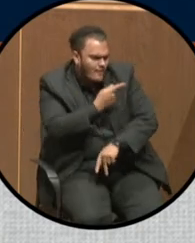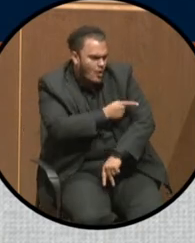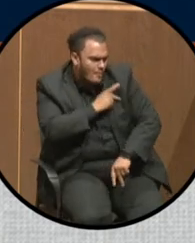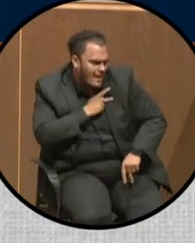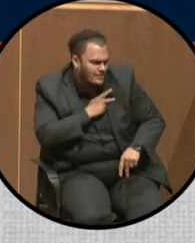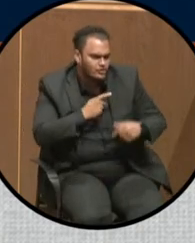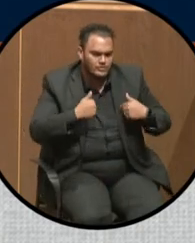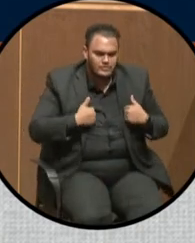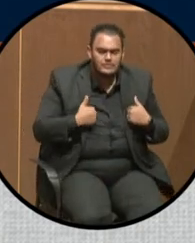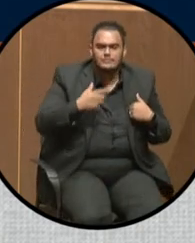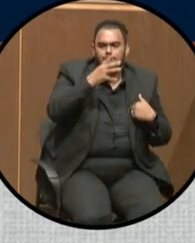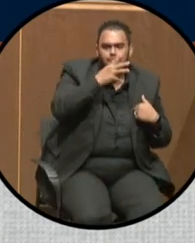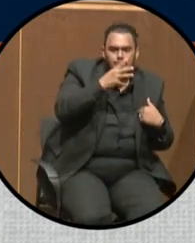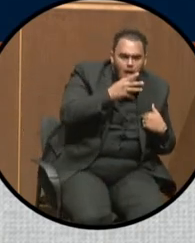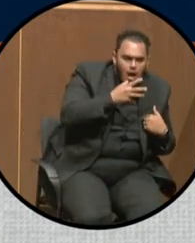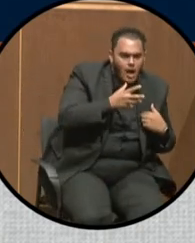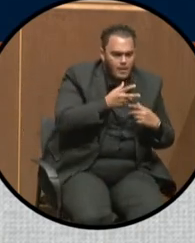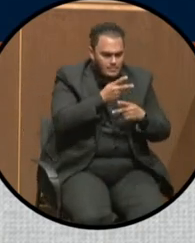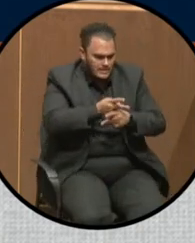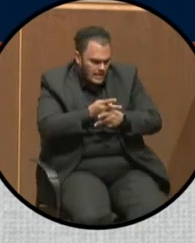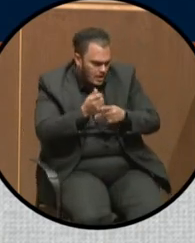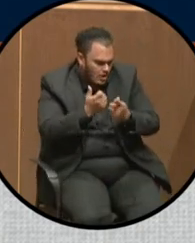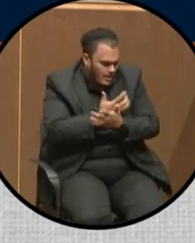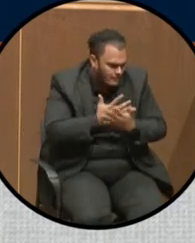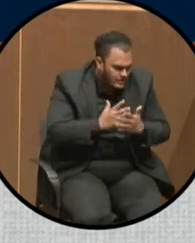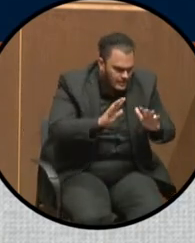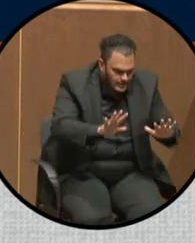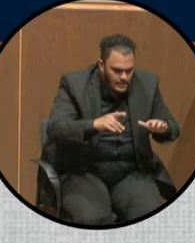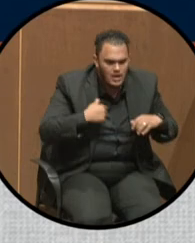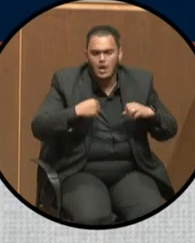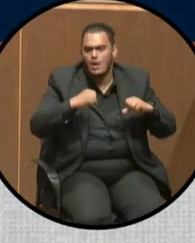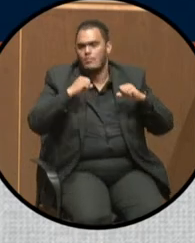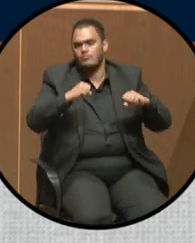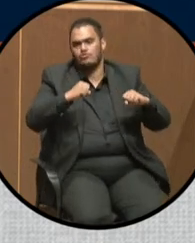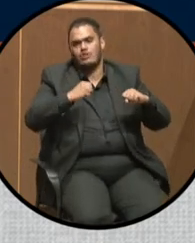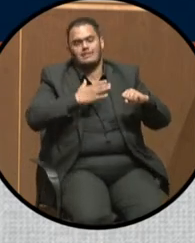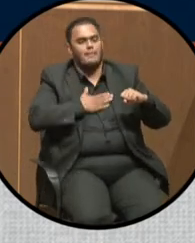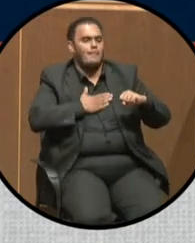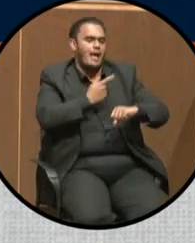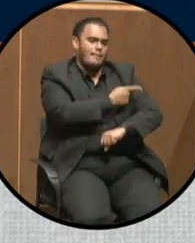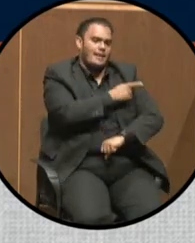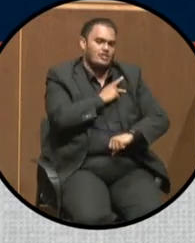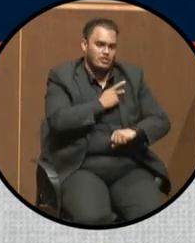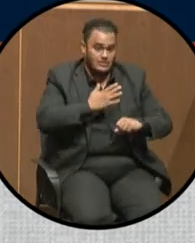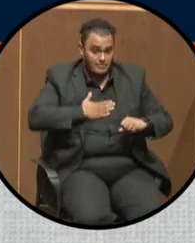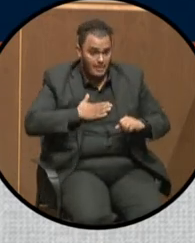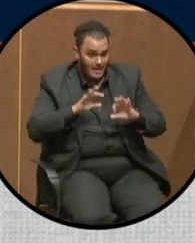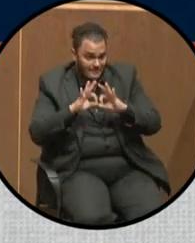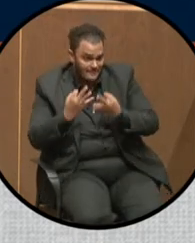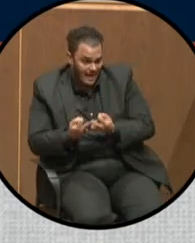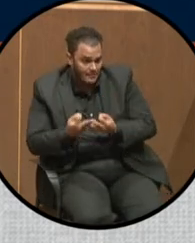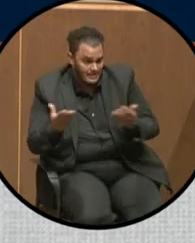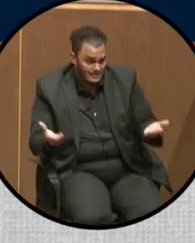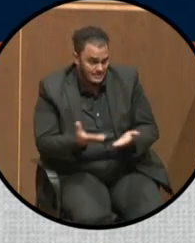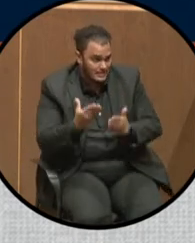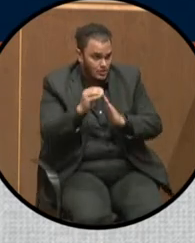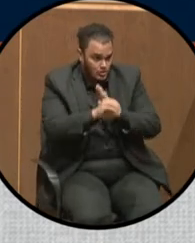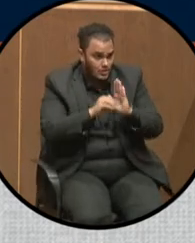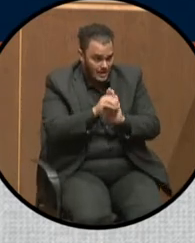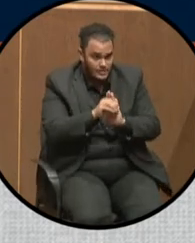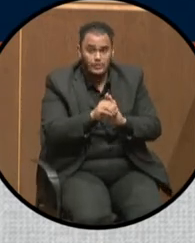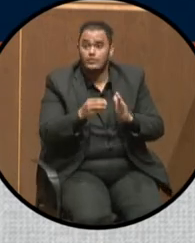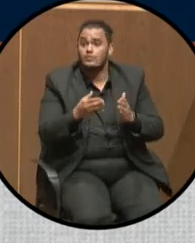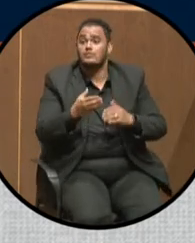a mom. Sorry, I'm going to get teary. I'm protecting my patients and family fiercely. Things were looking